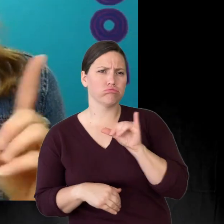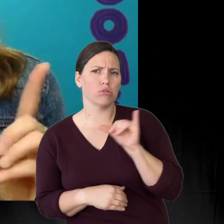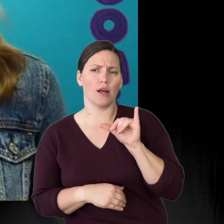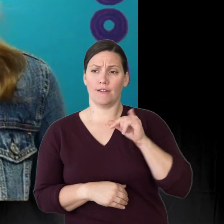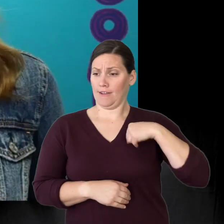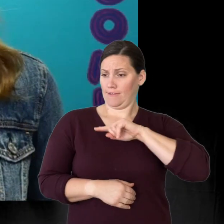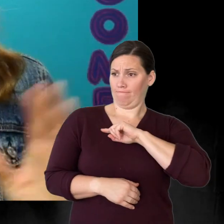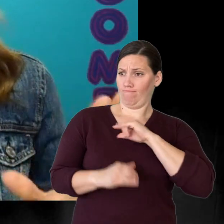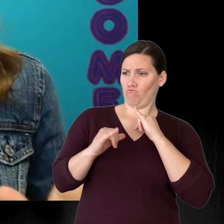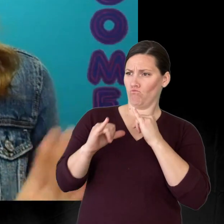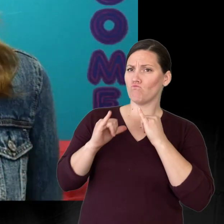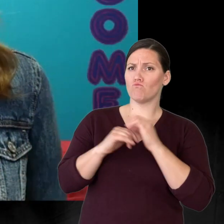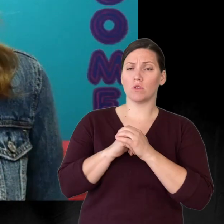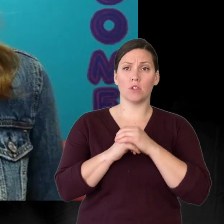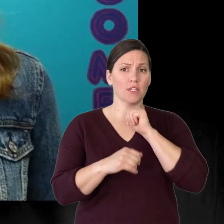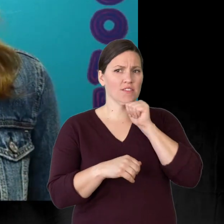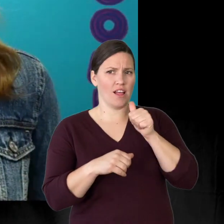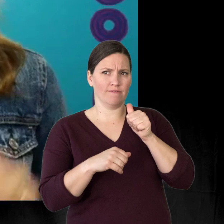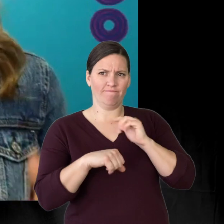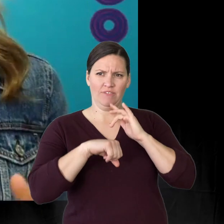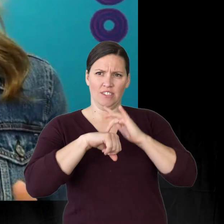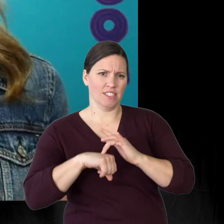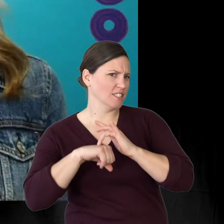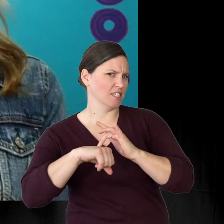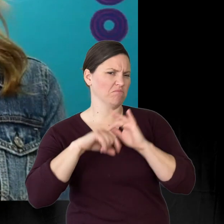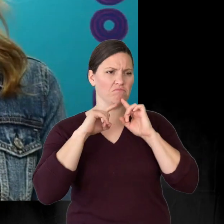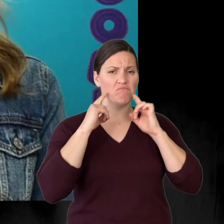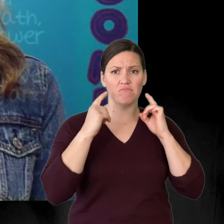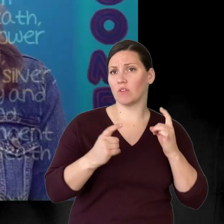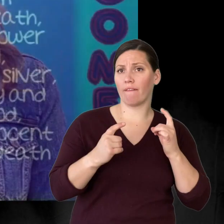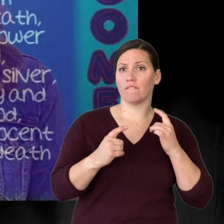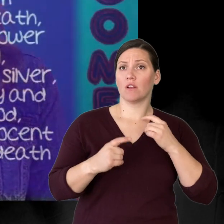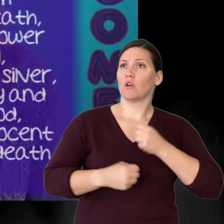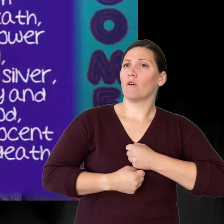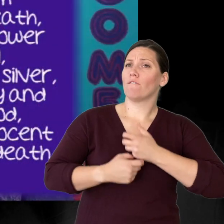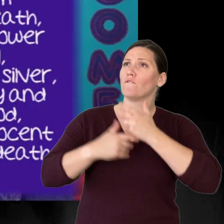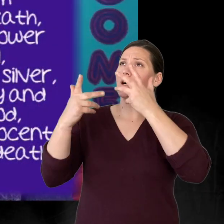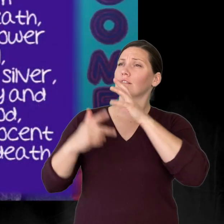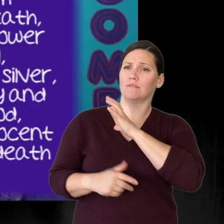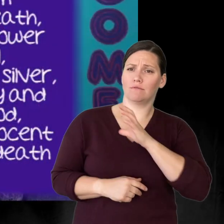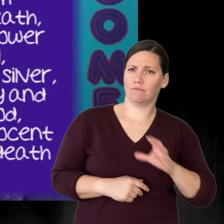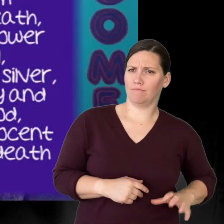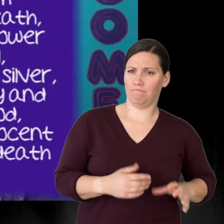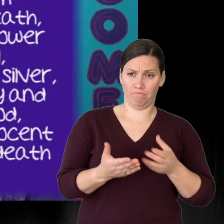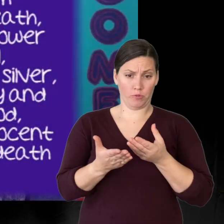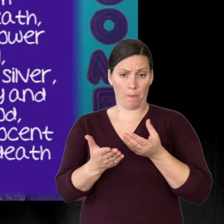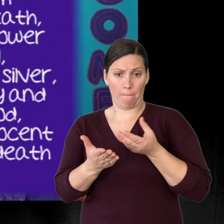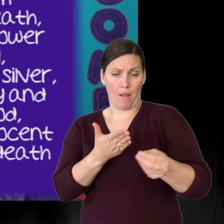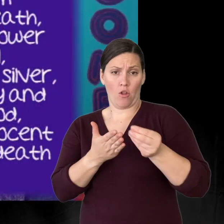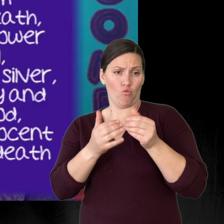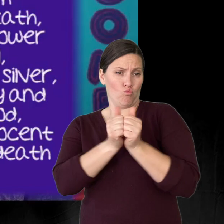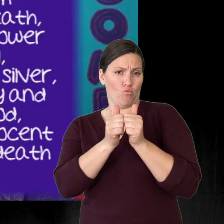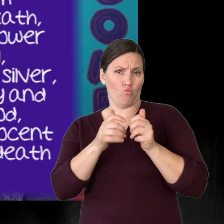ours, unstained, untainted by sin. Together, we are going to confess Christ has redeemed us, a